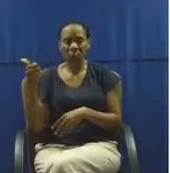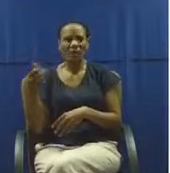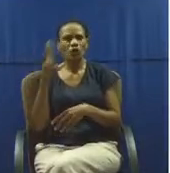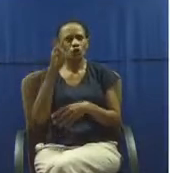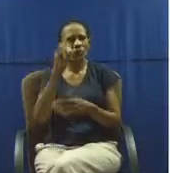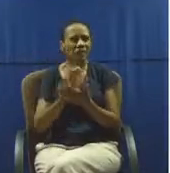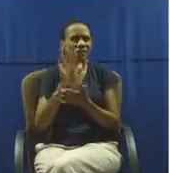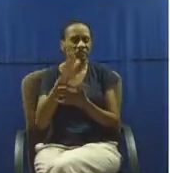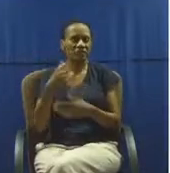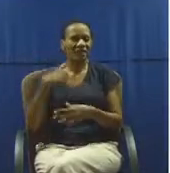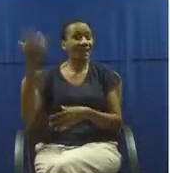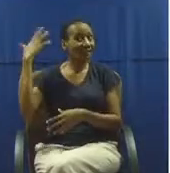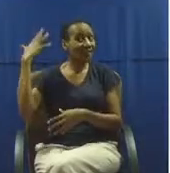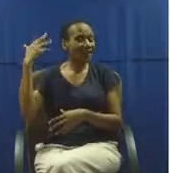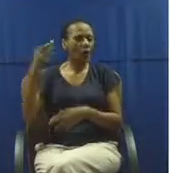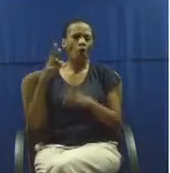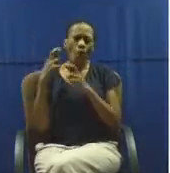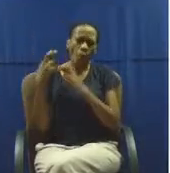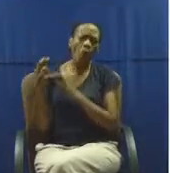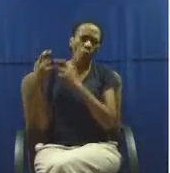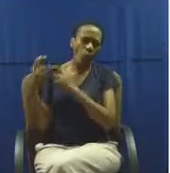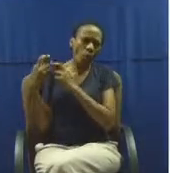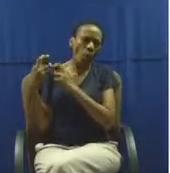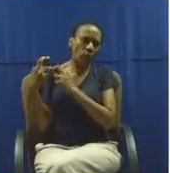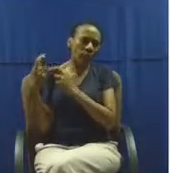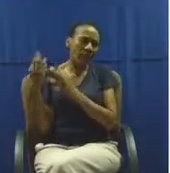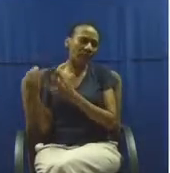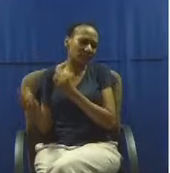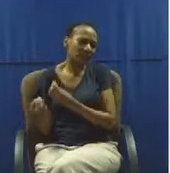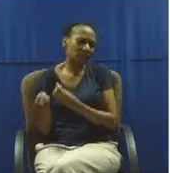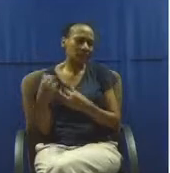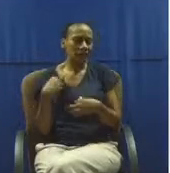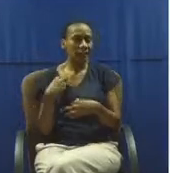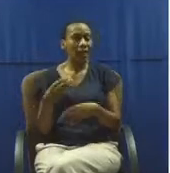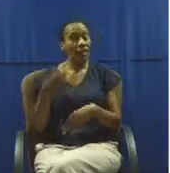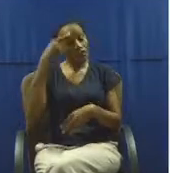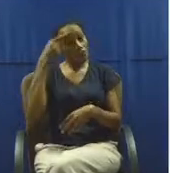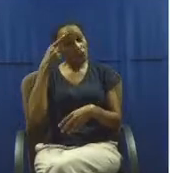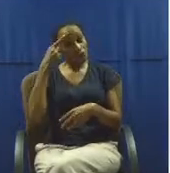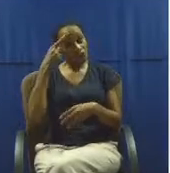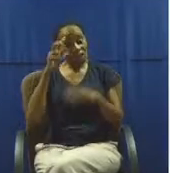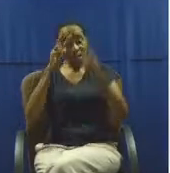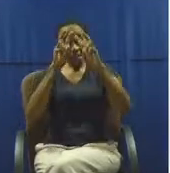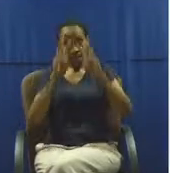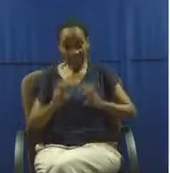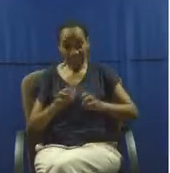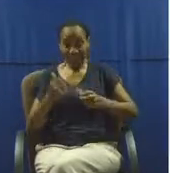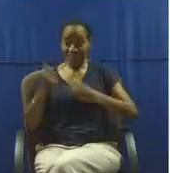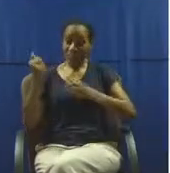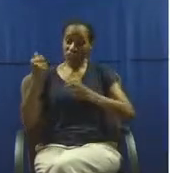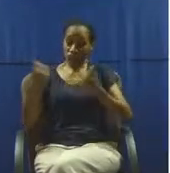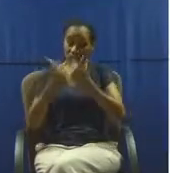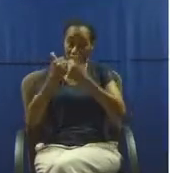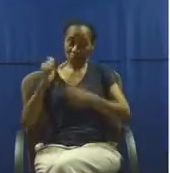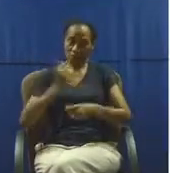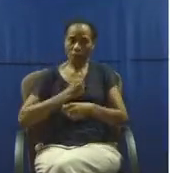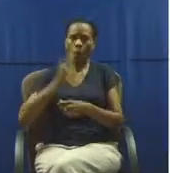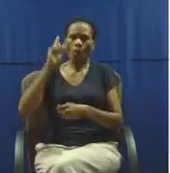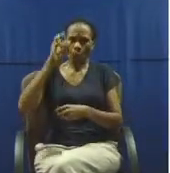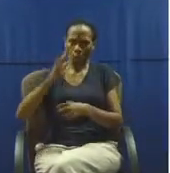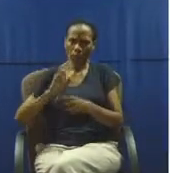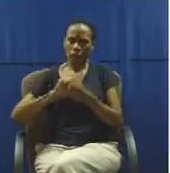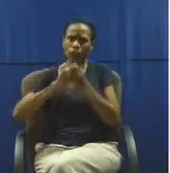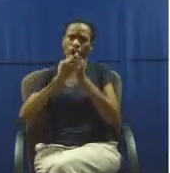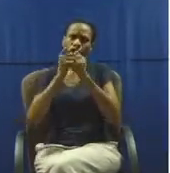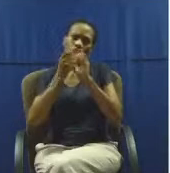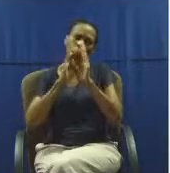were truly hopeful that our energy challenges would lessen, but they've gotten